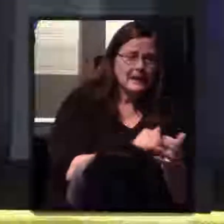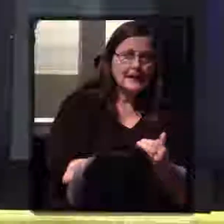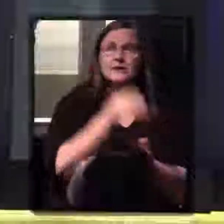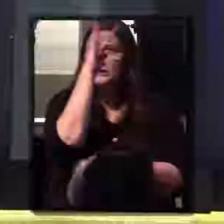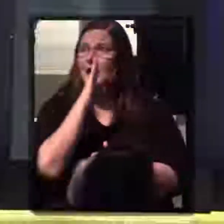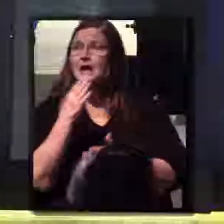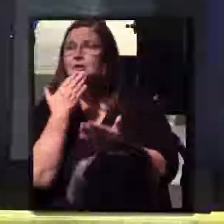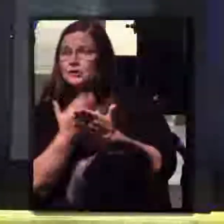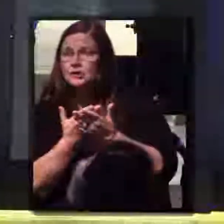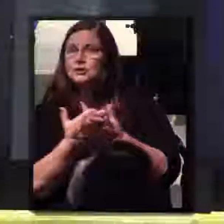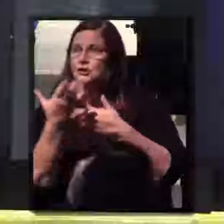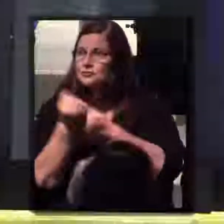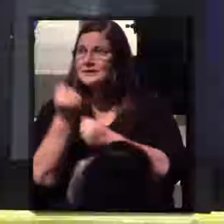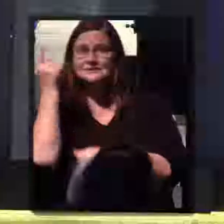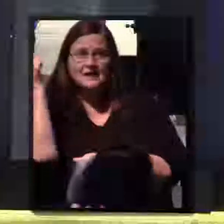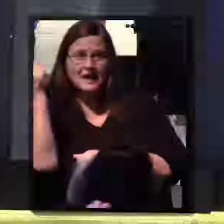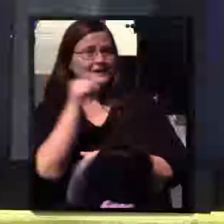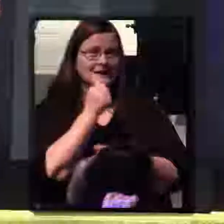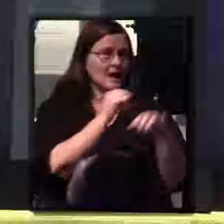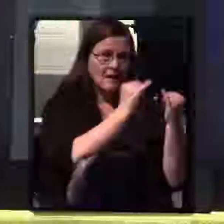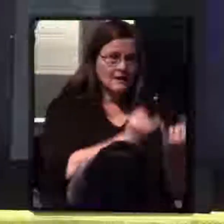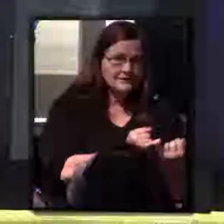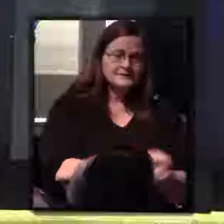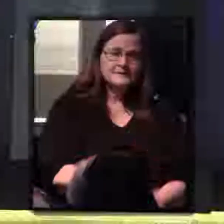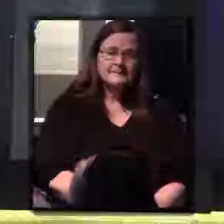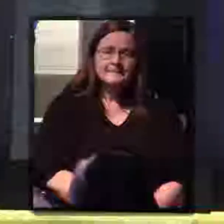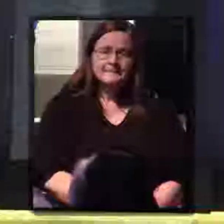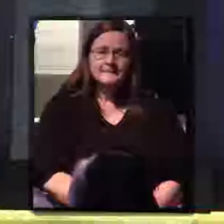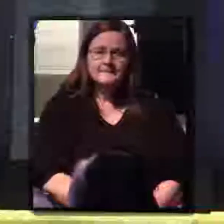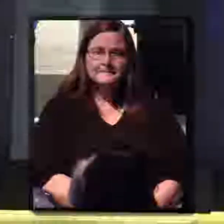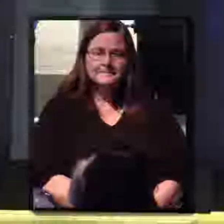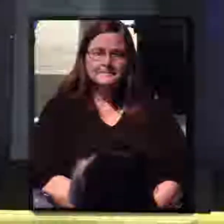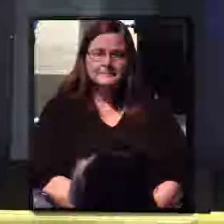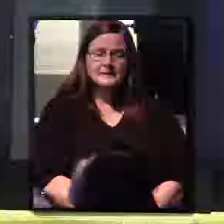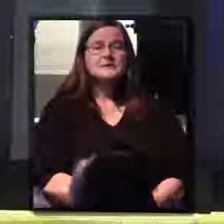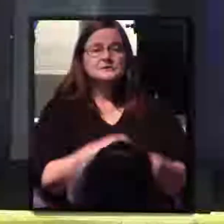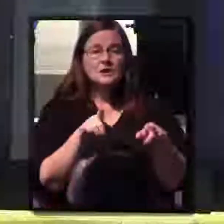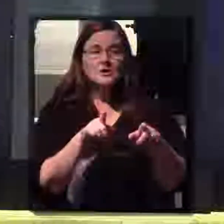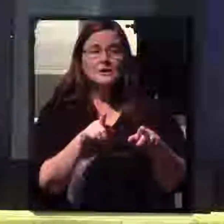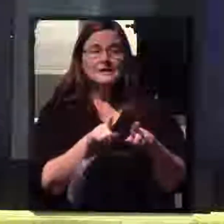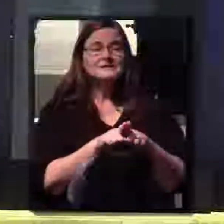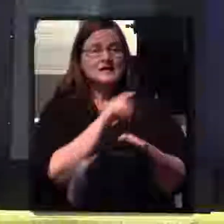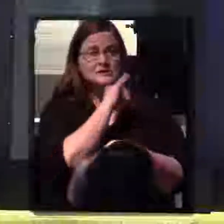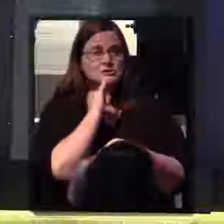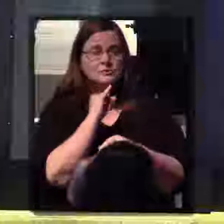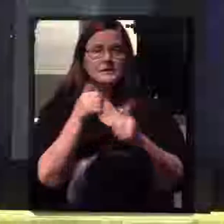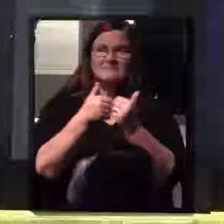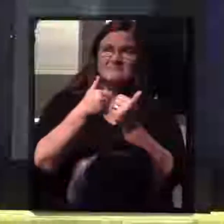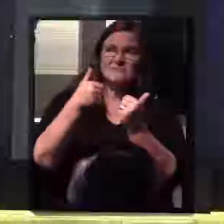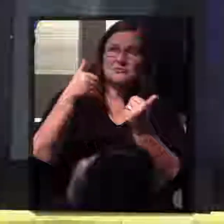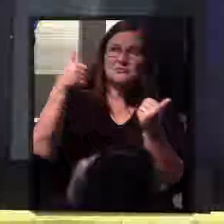emerged over and over again. Idols, bad. God, good. Trust God, not the idols. And